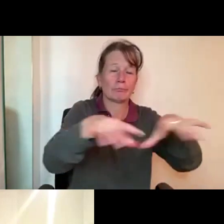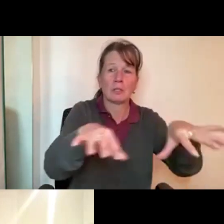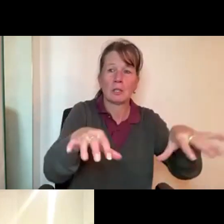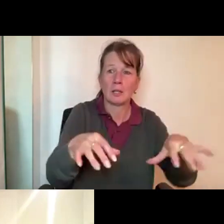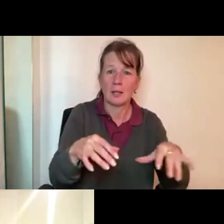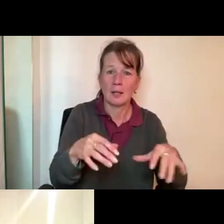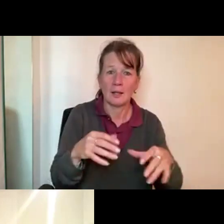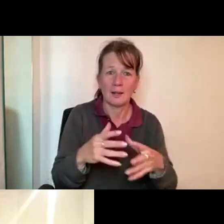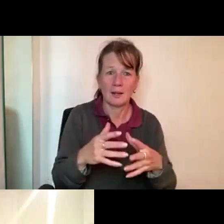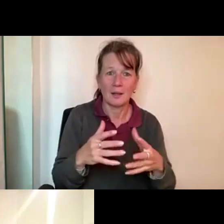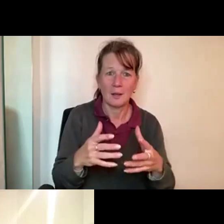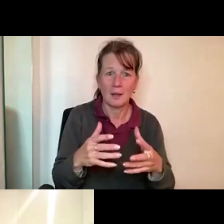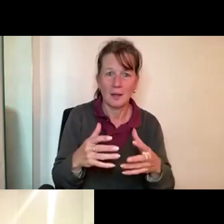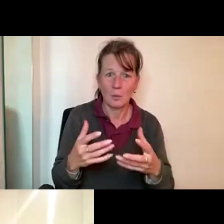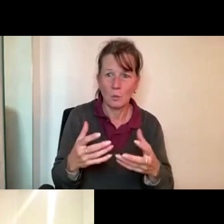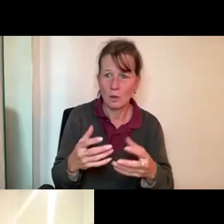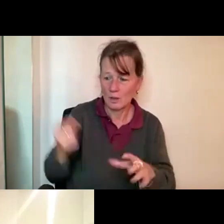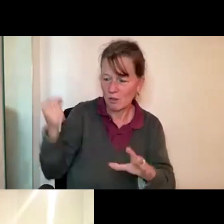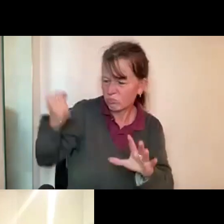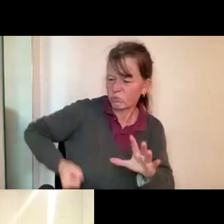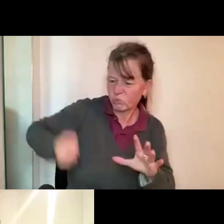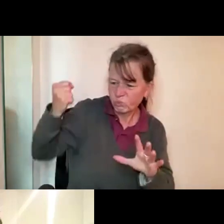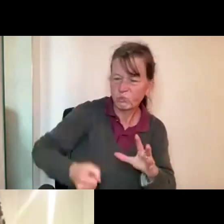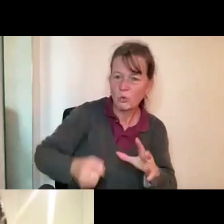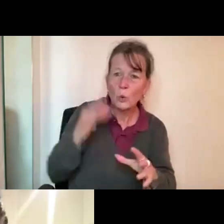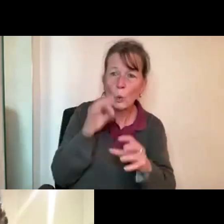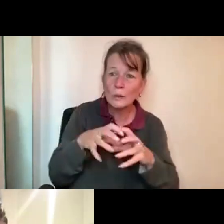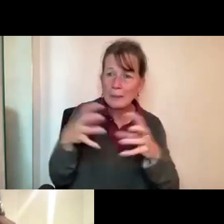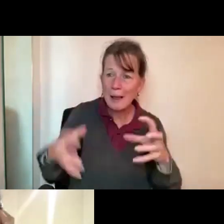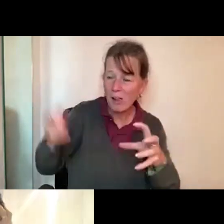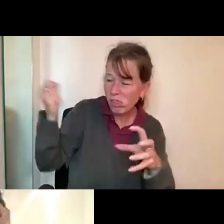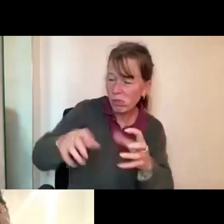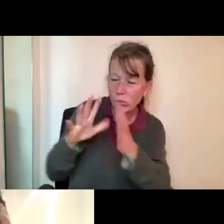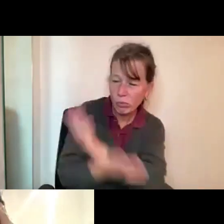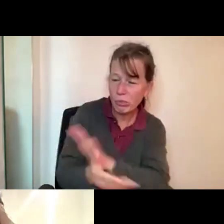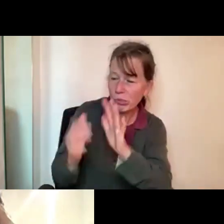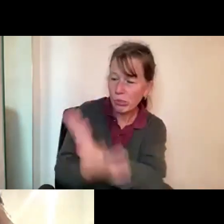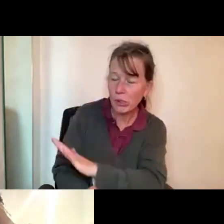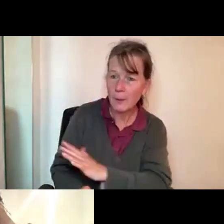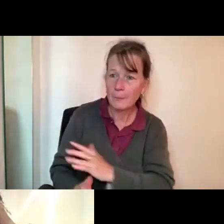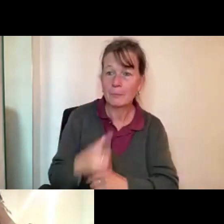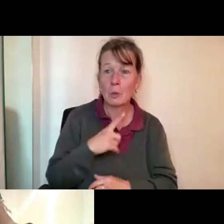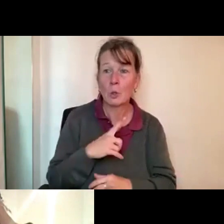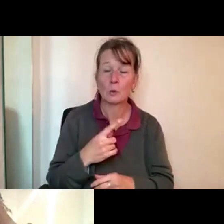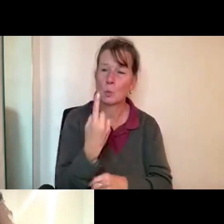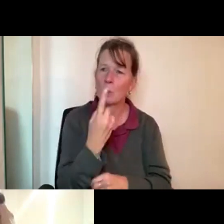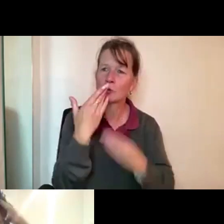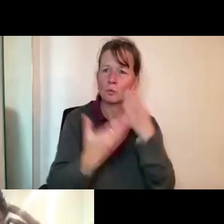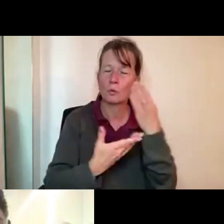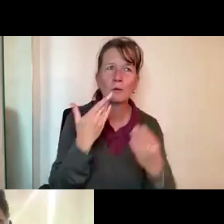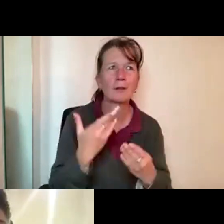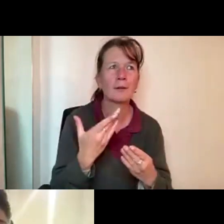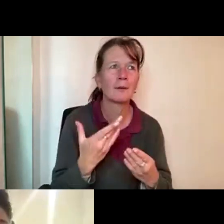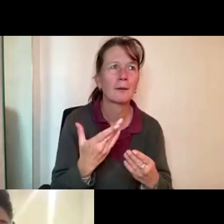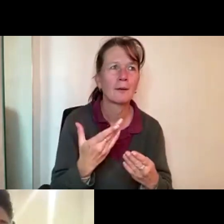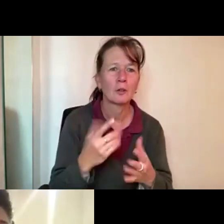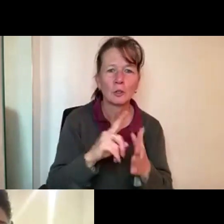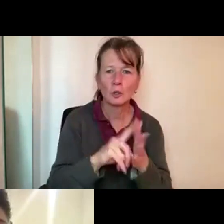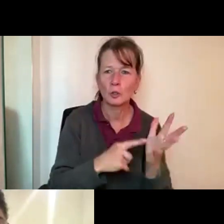baseball bat, and we are bashing watermelons because of, in some one of those stories, of course, there's